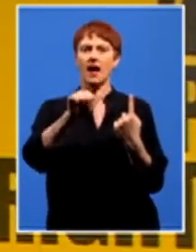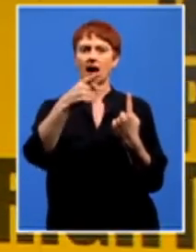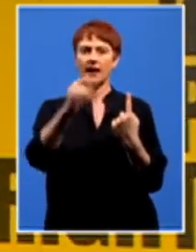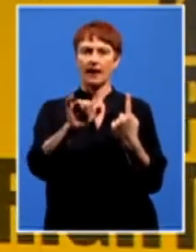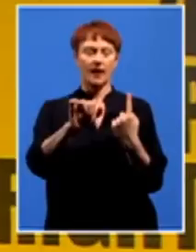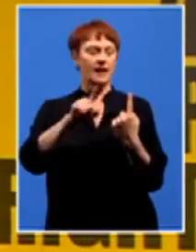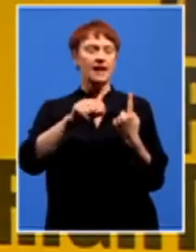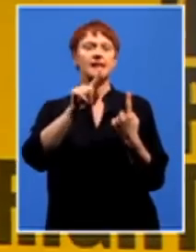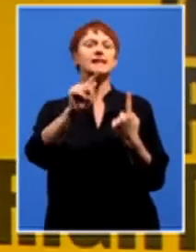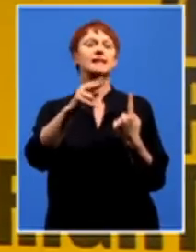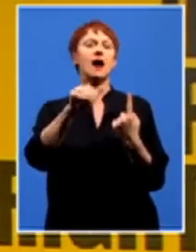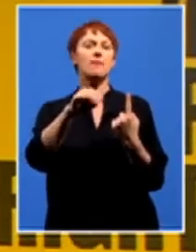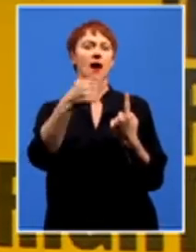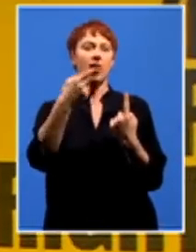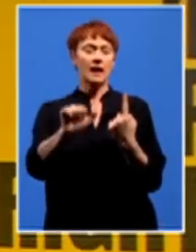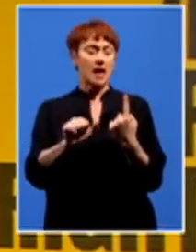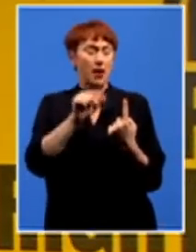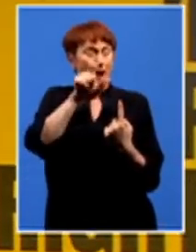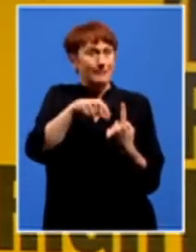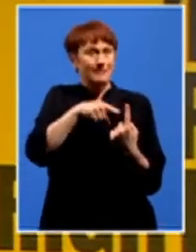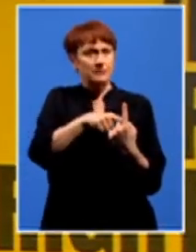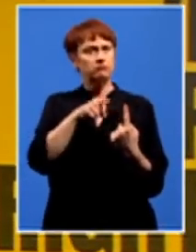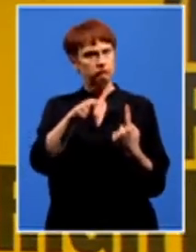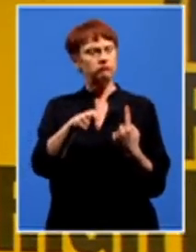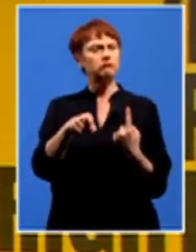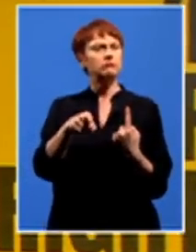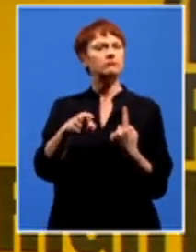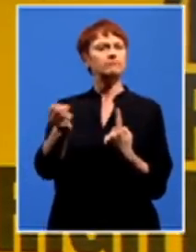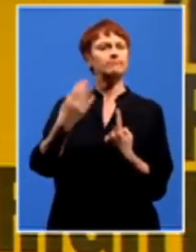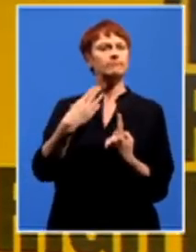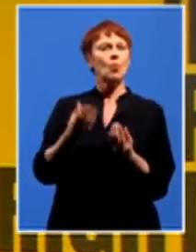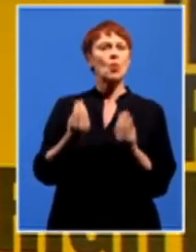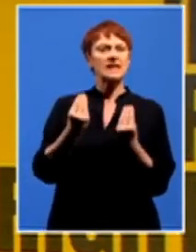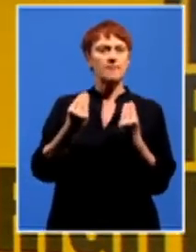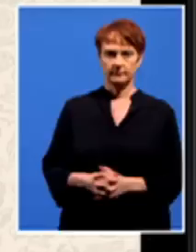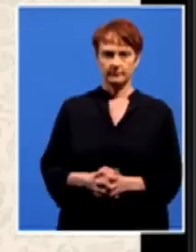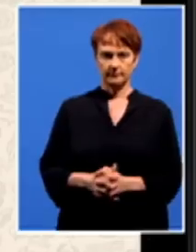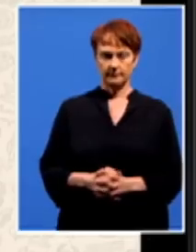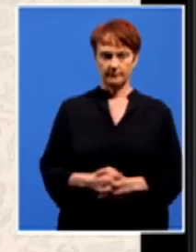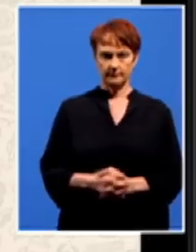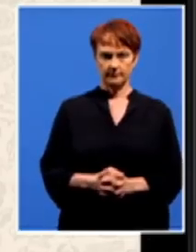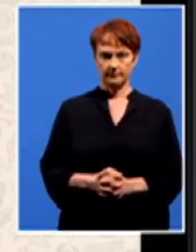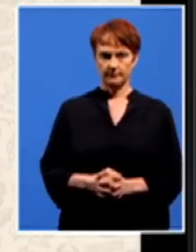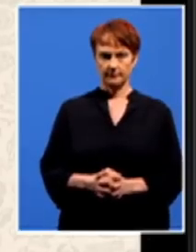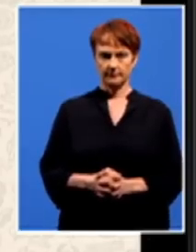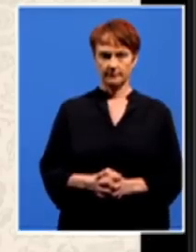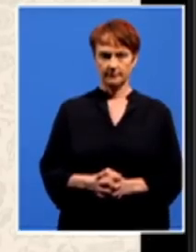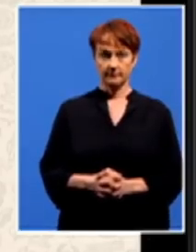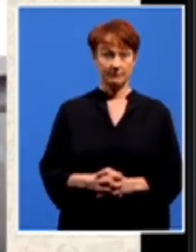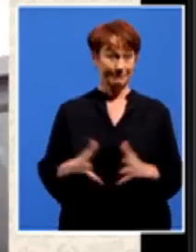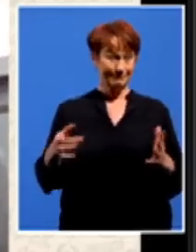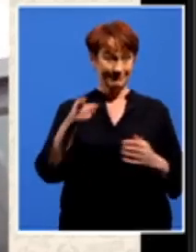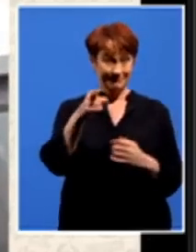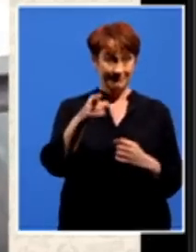founder of the Make Beautiful agency, who sent us this WhatsApp video. You know, for an industry